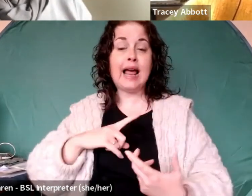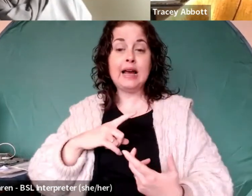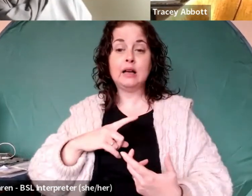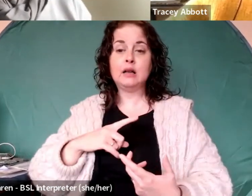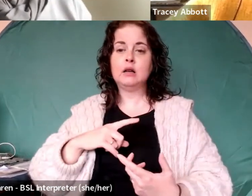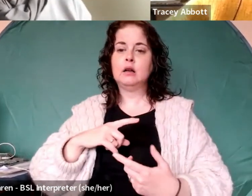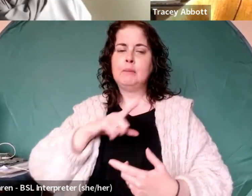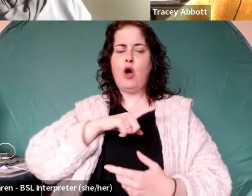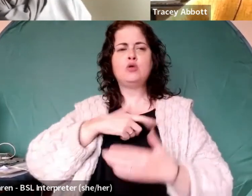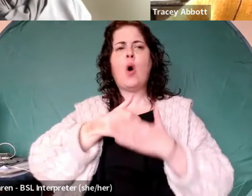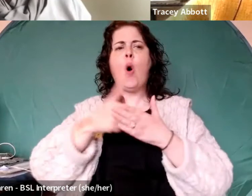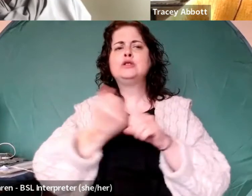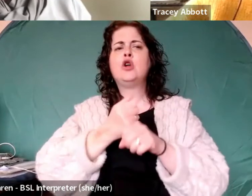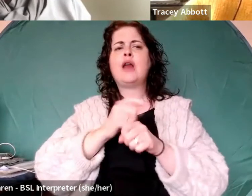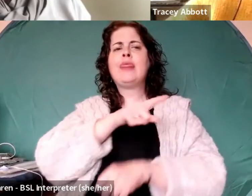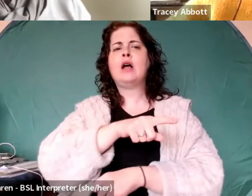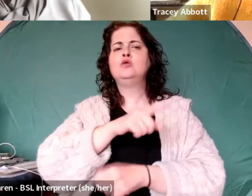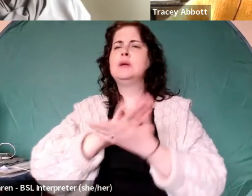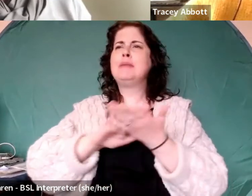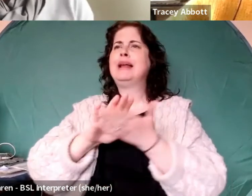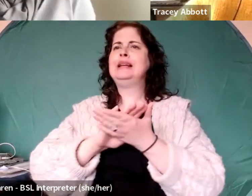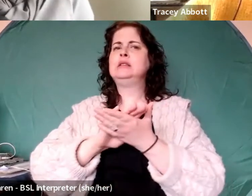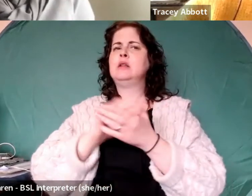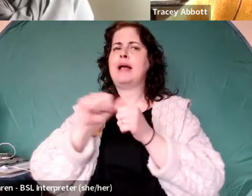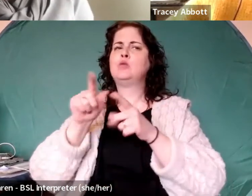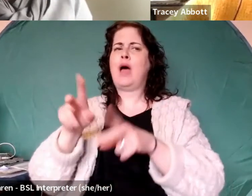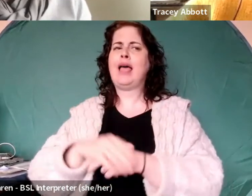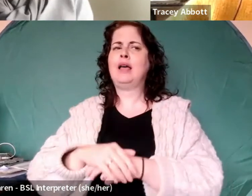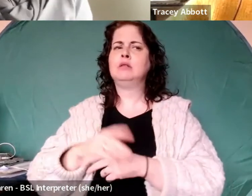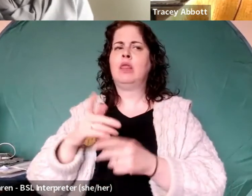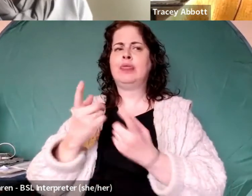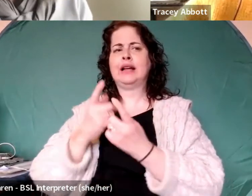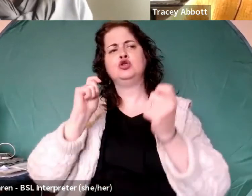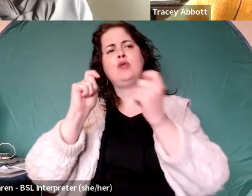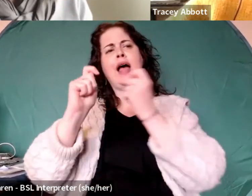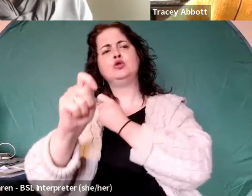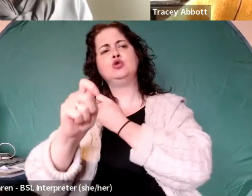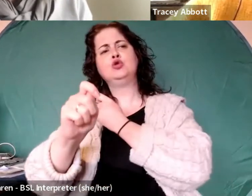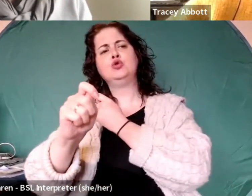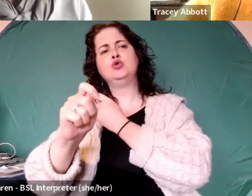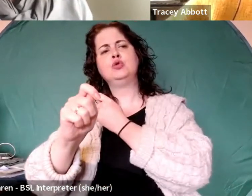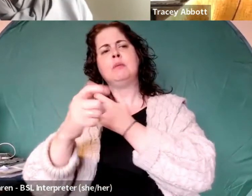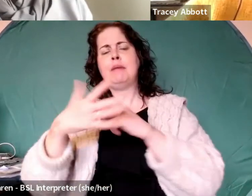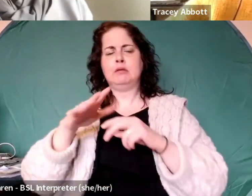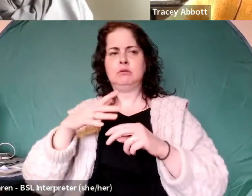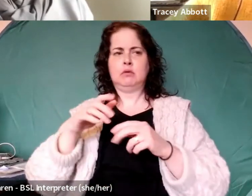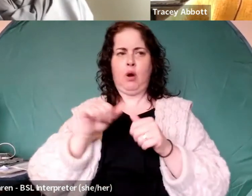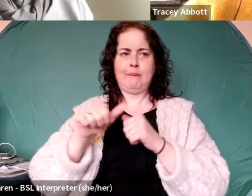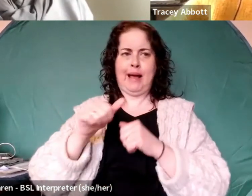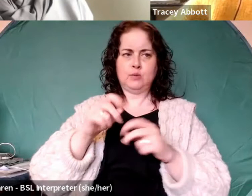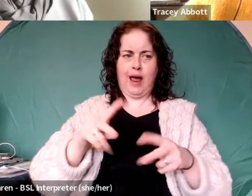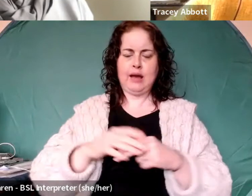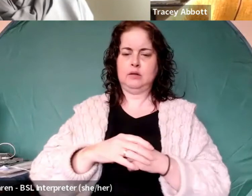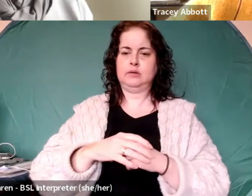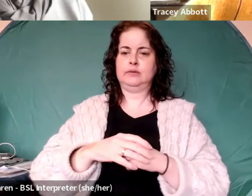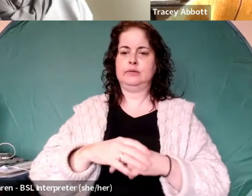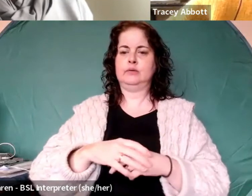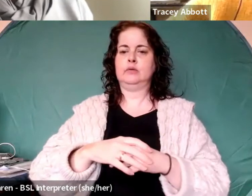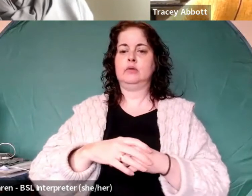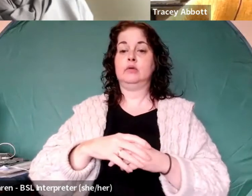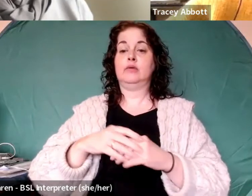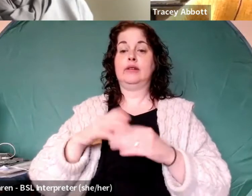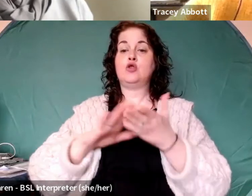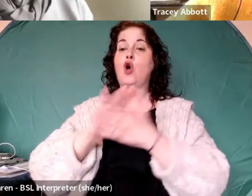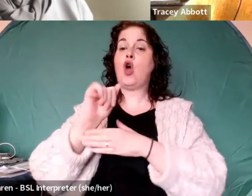just because you've always done it this way doesn't mean it's the best way to do it. Things have changed and maybe it never was the best way to do it. And so for me, it's not about